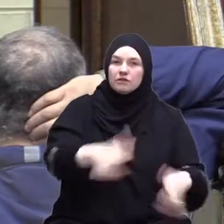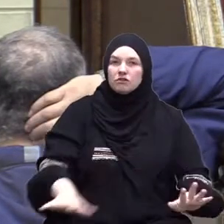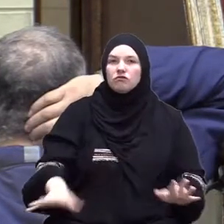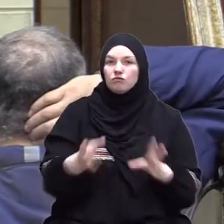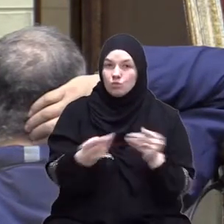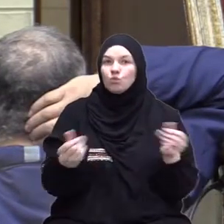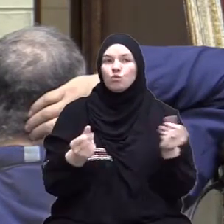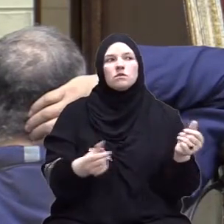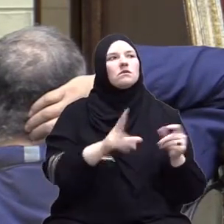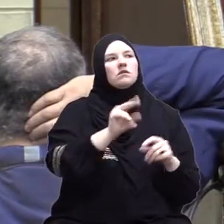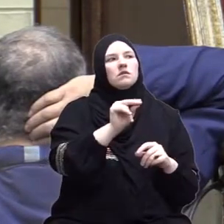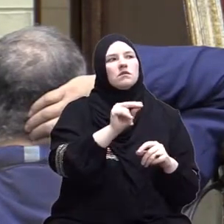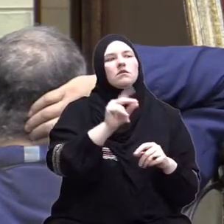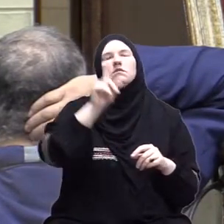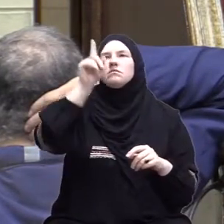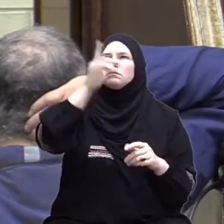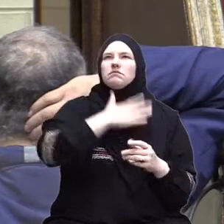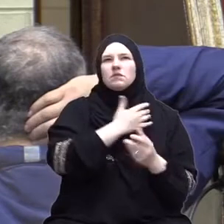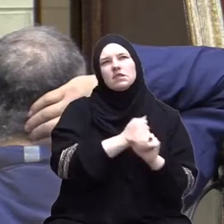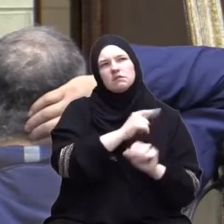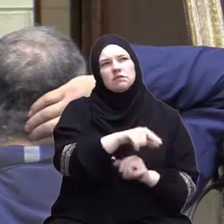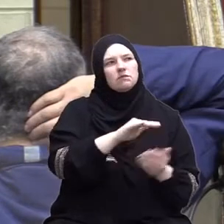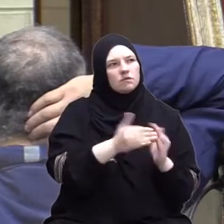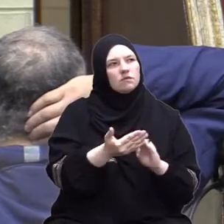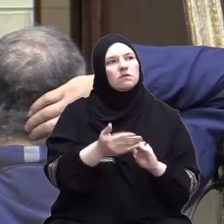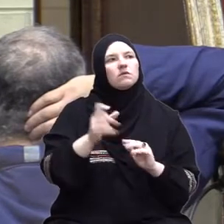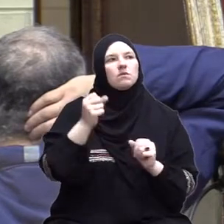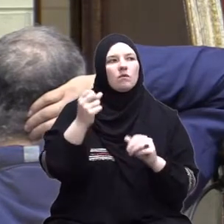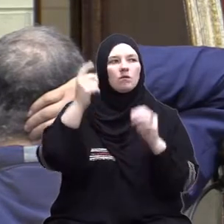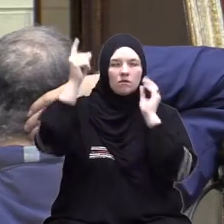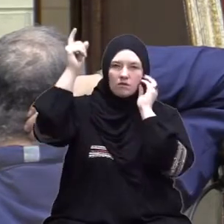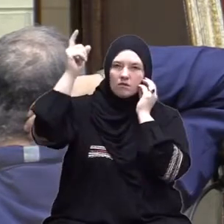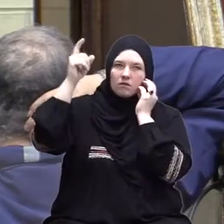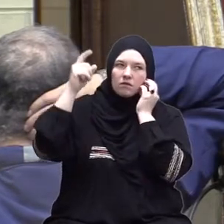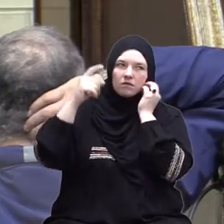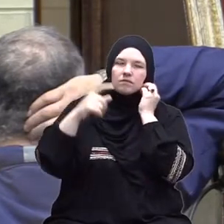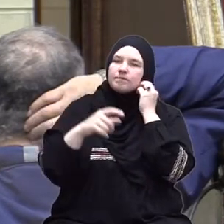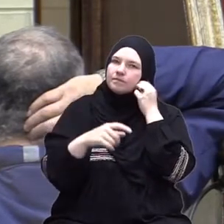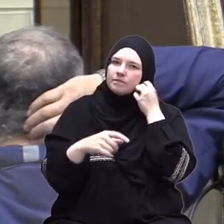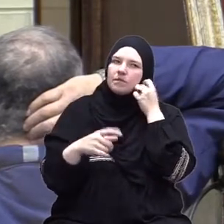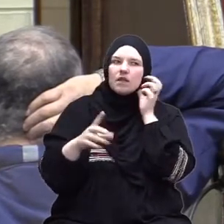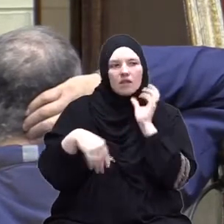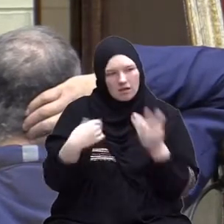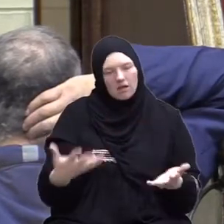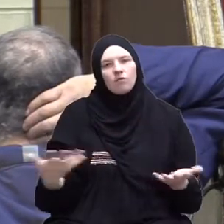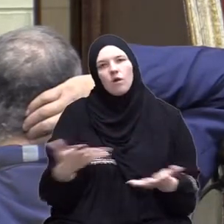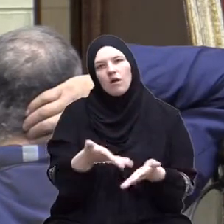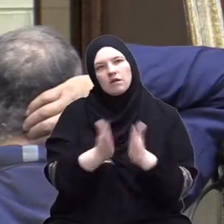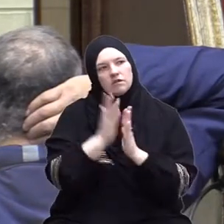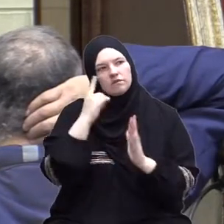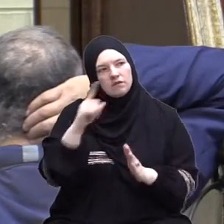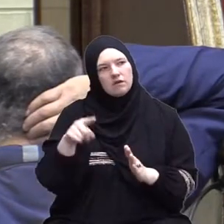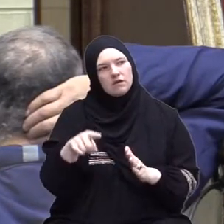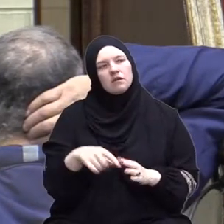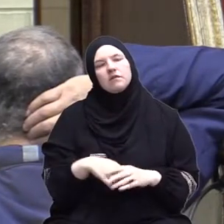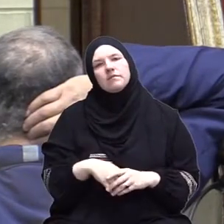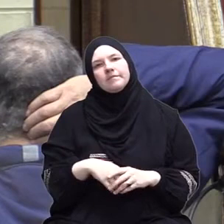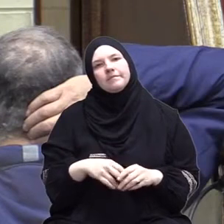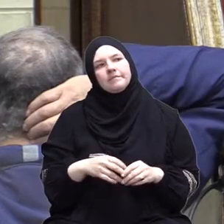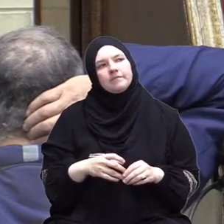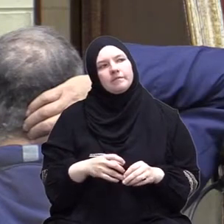Alayhi salatu wasalam. So Allah gave him what he asked for. On this account,